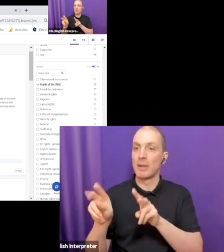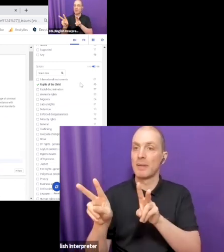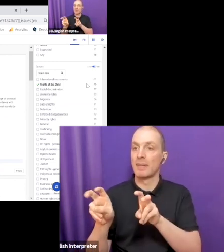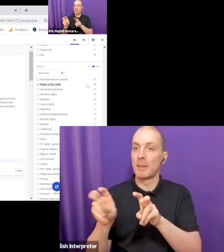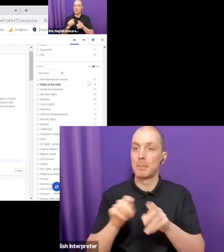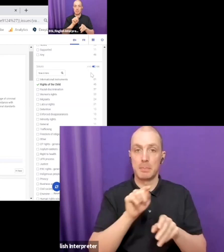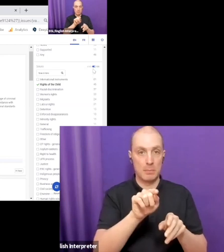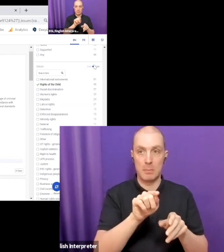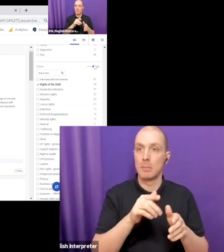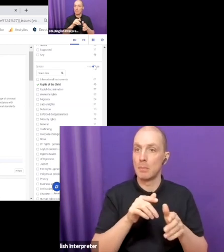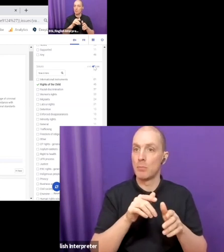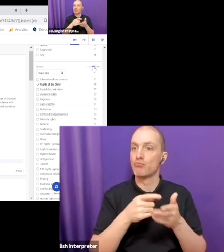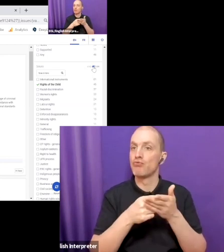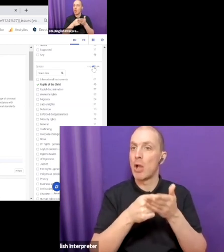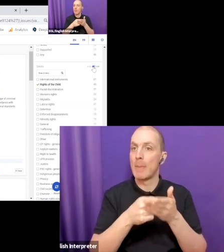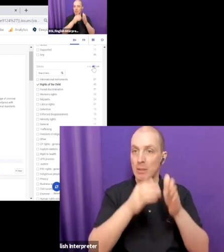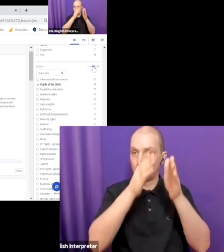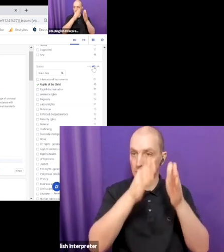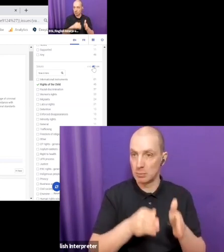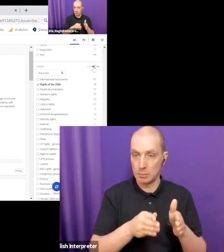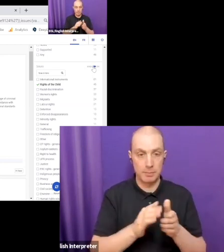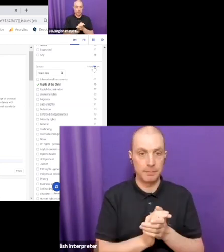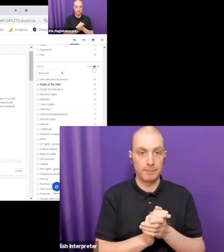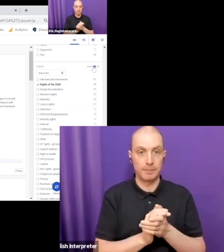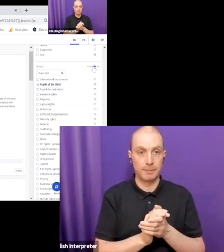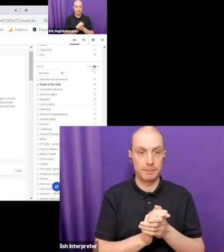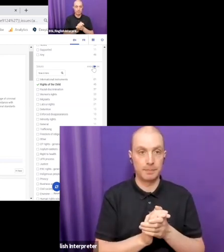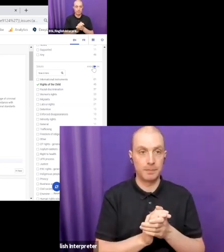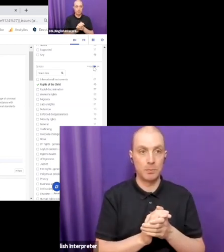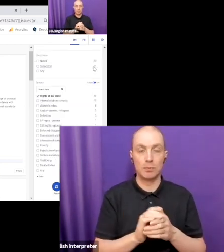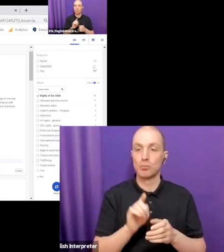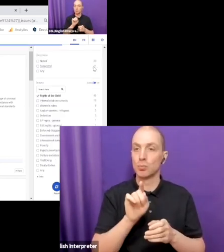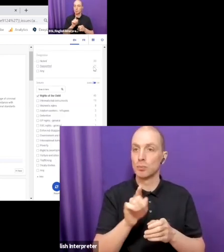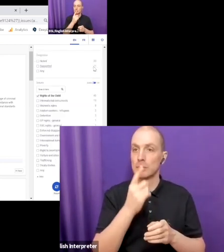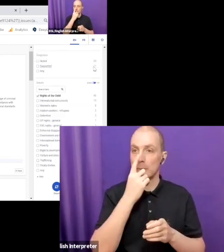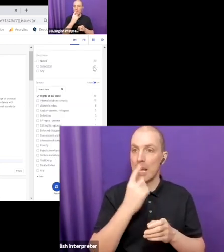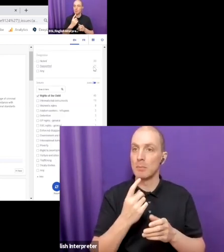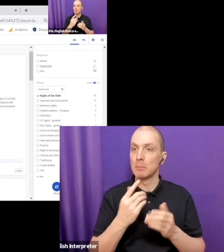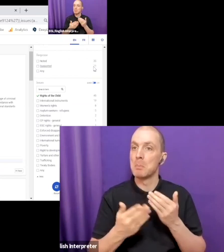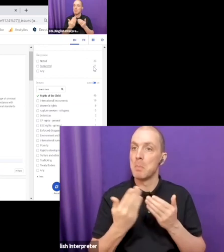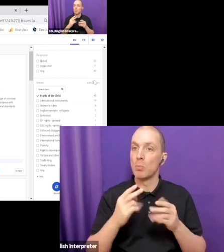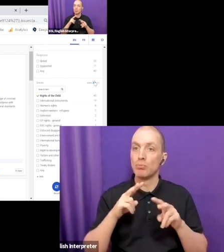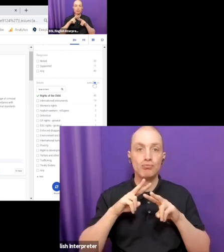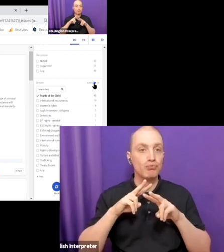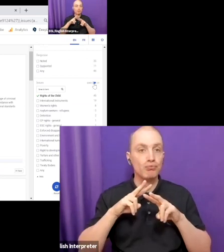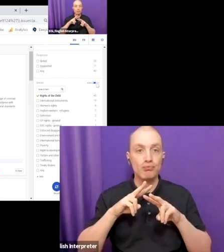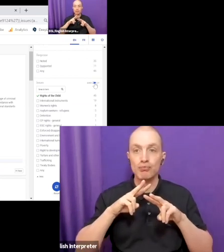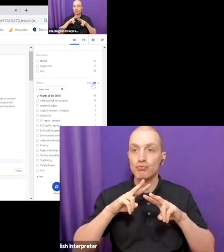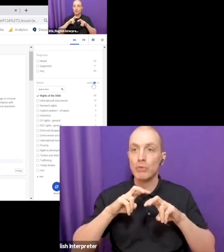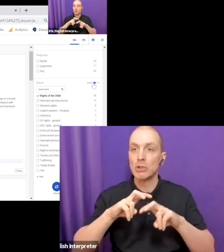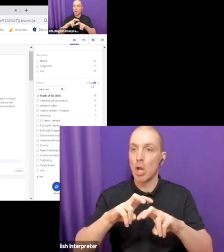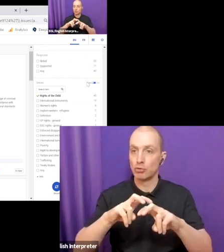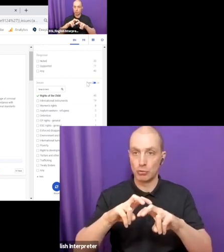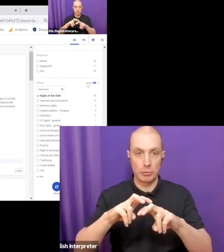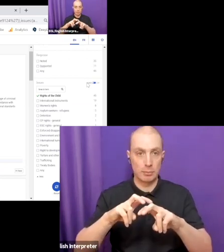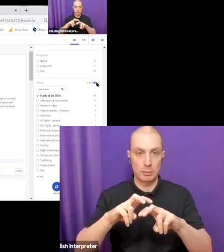make cross research by just pushing the small little